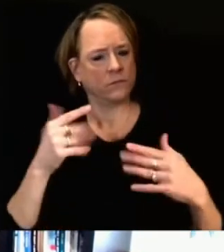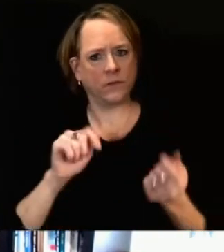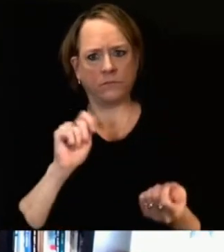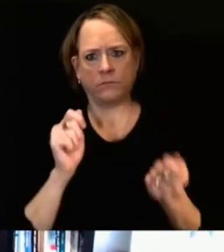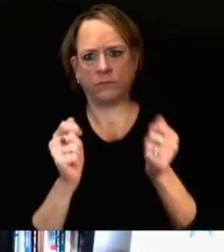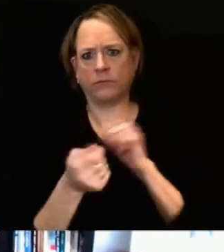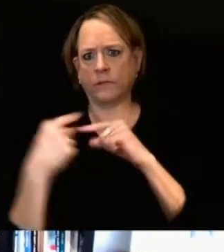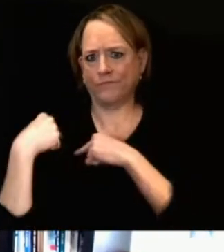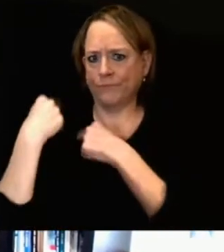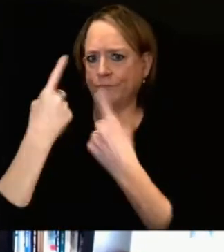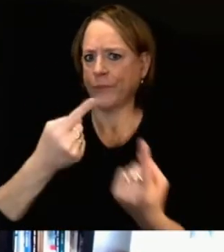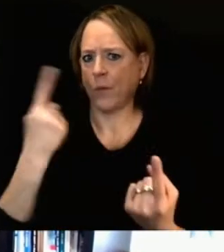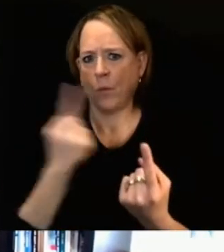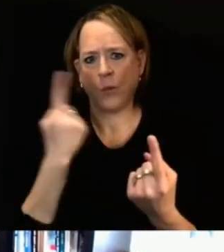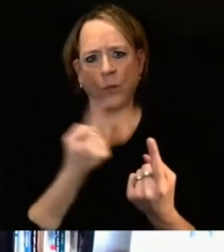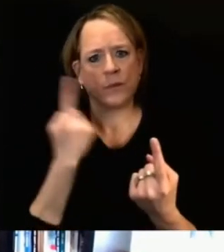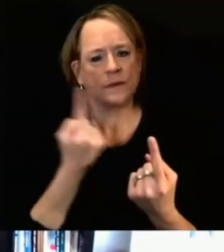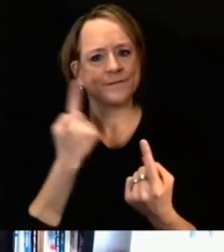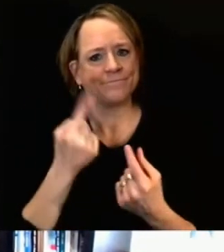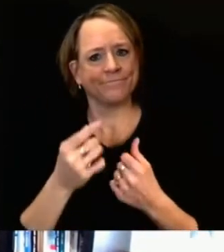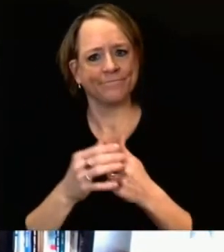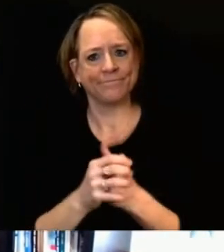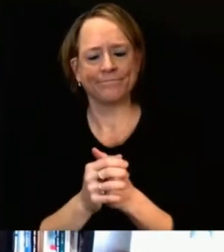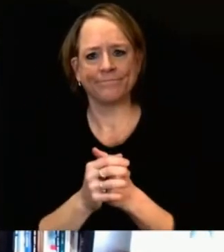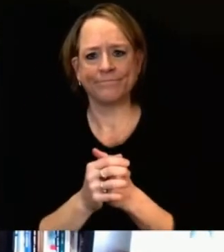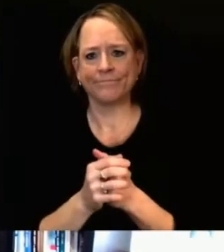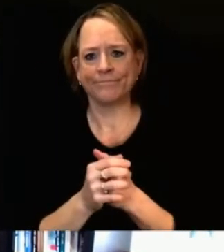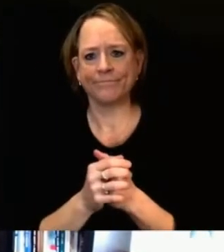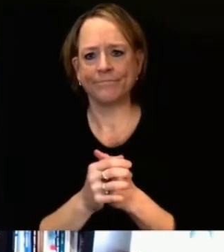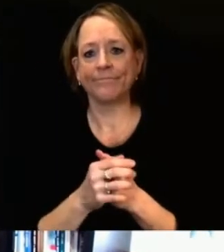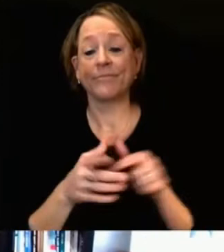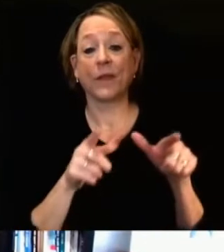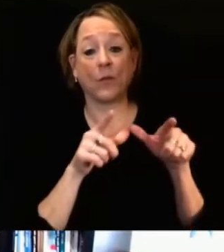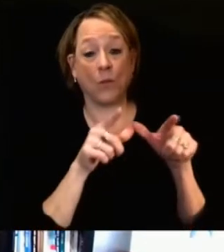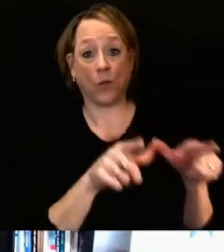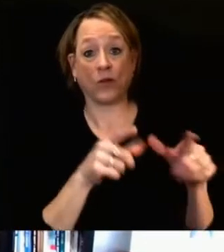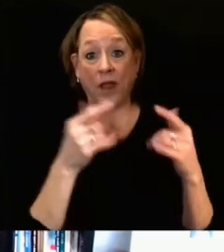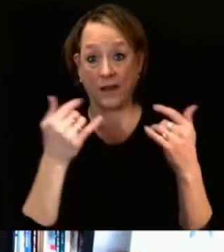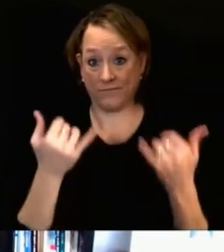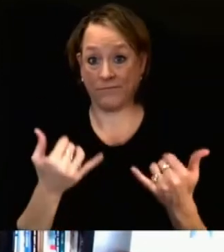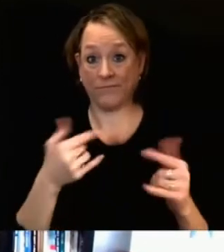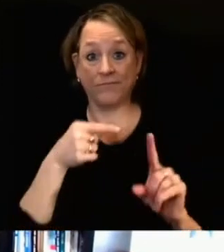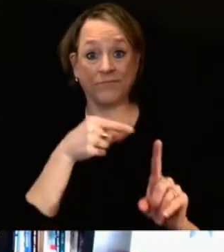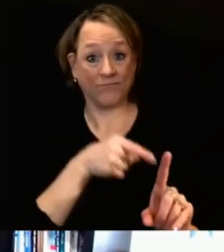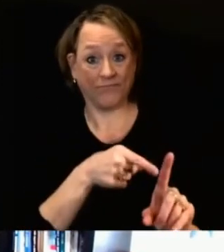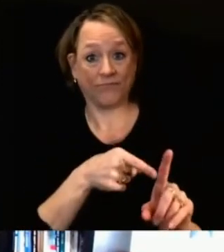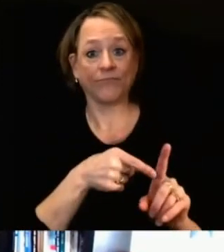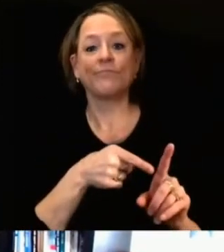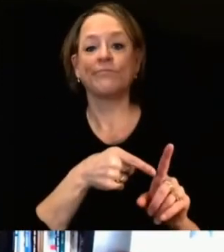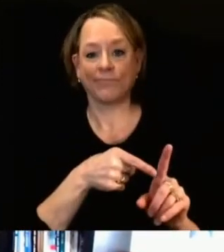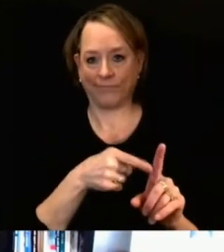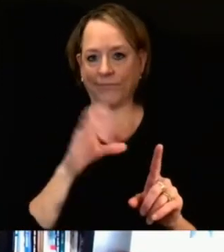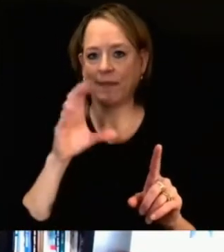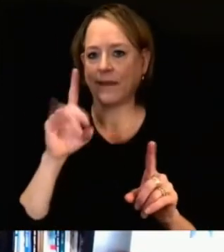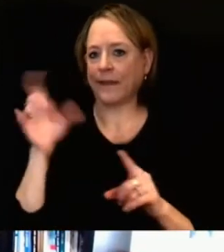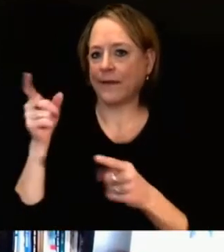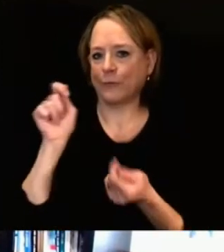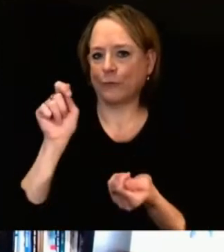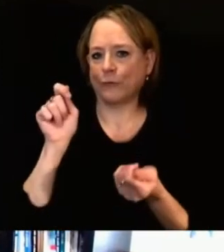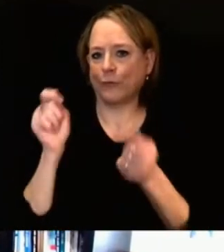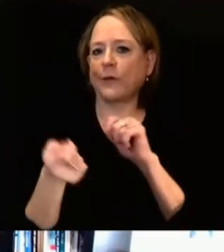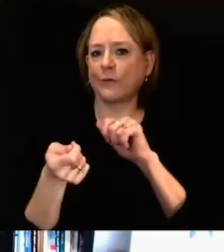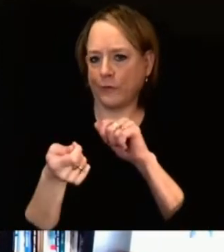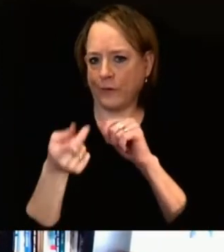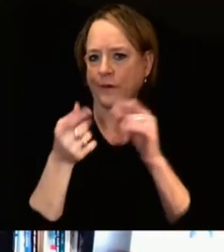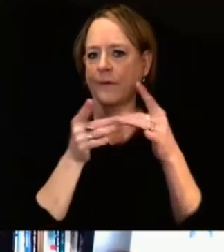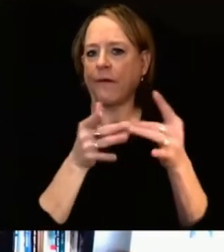on recent data related to virus transmission, including studies of the Omicron variant, CDC has shortened the recommended period of isolation